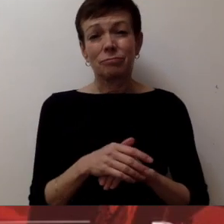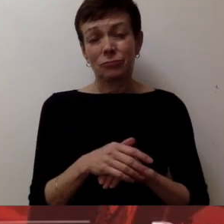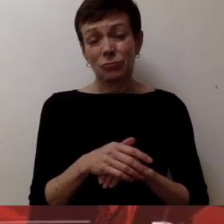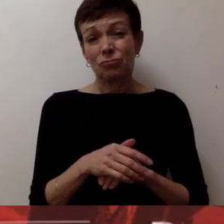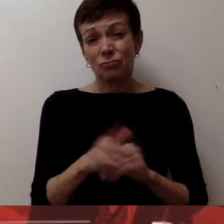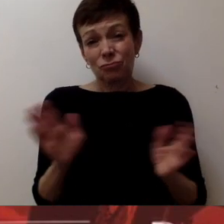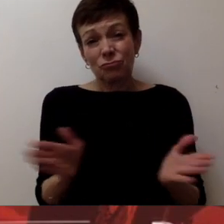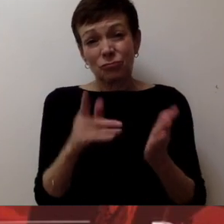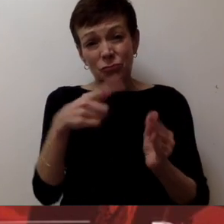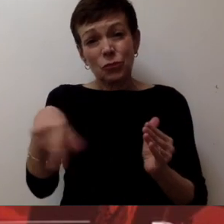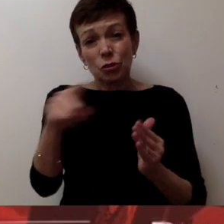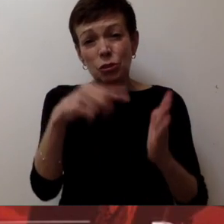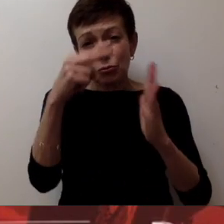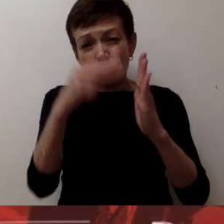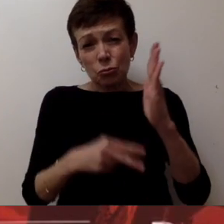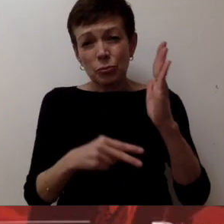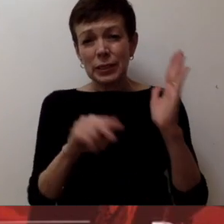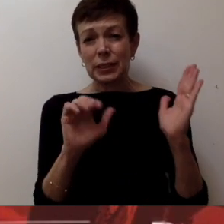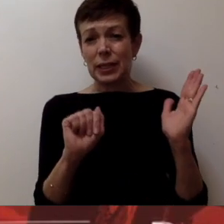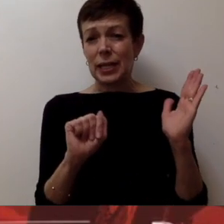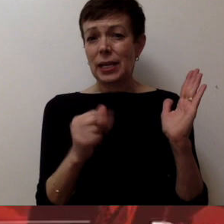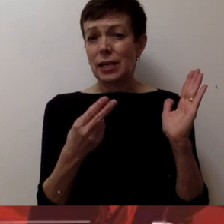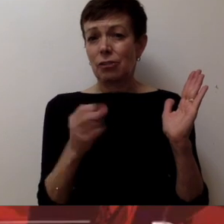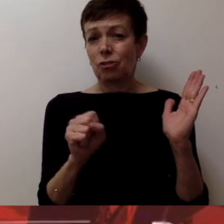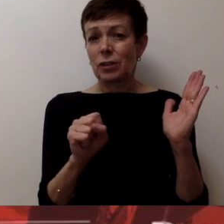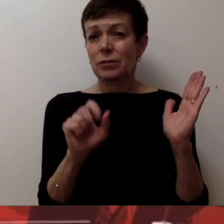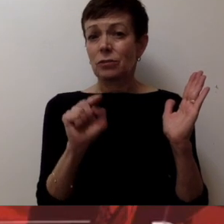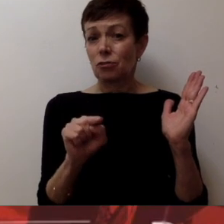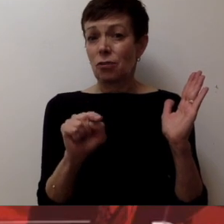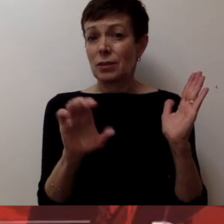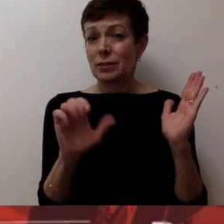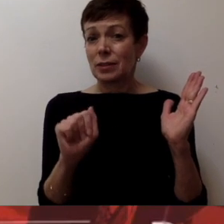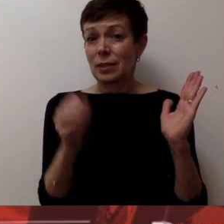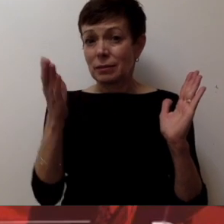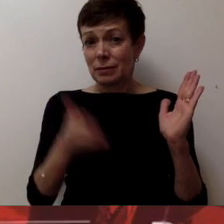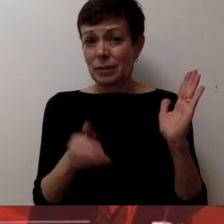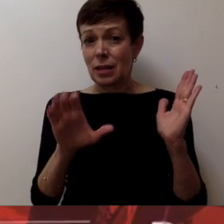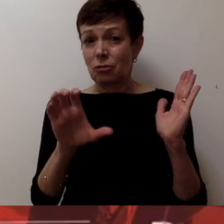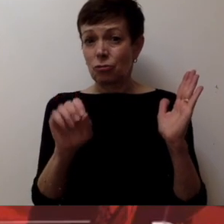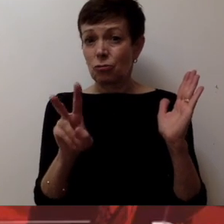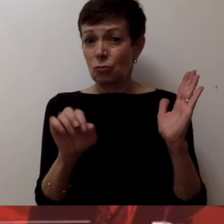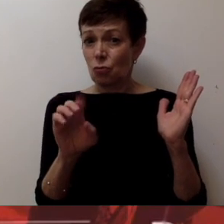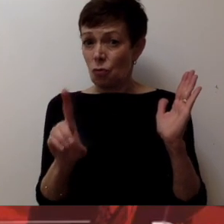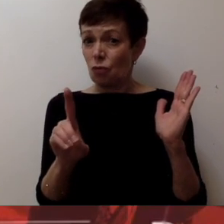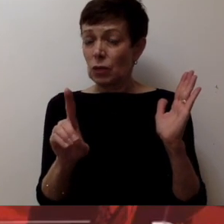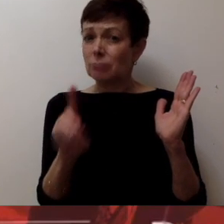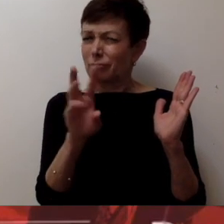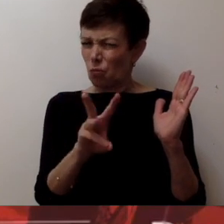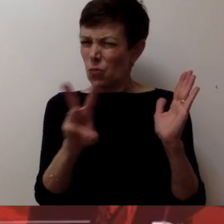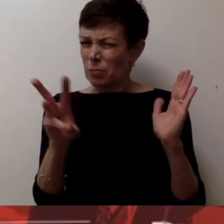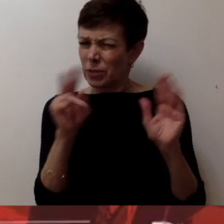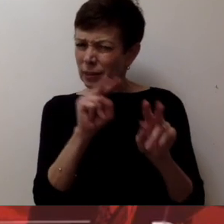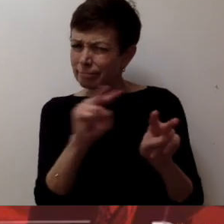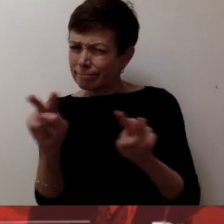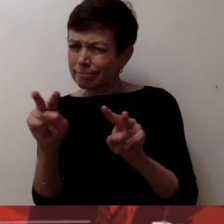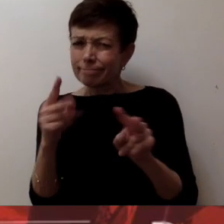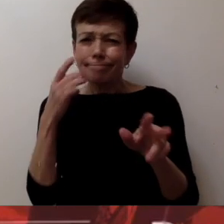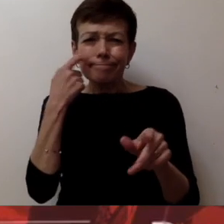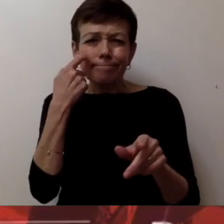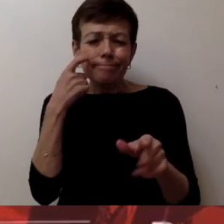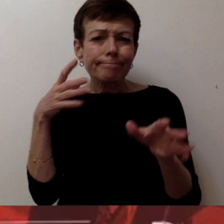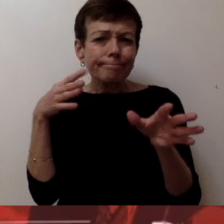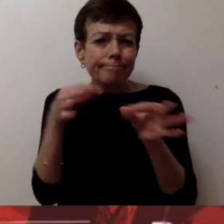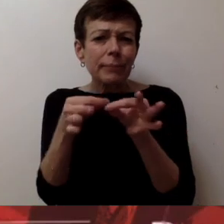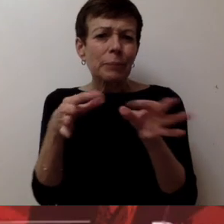stay up to date on the latest health-related information at ahs.ca/COVID, and also stay up to date on what Red Deer is